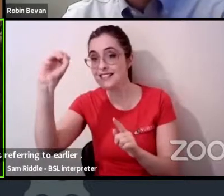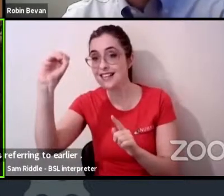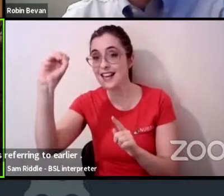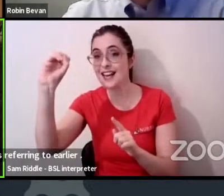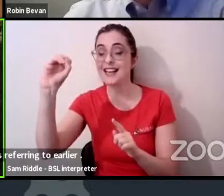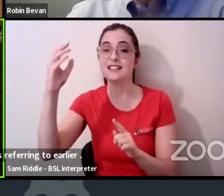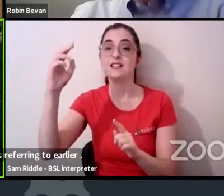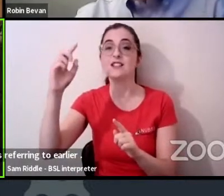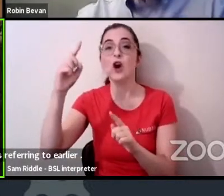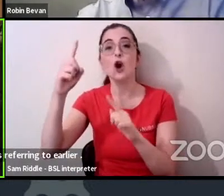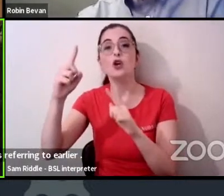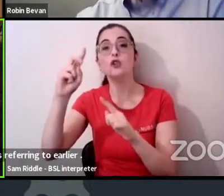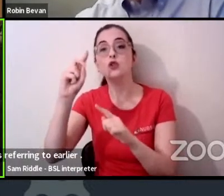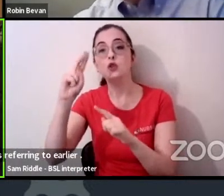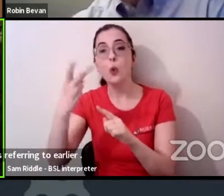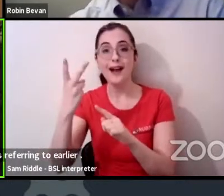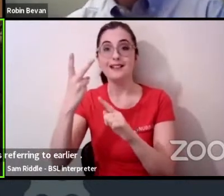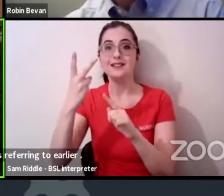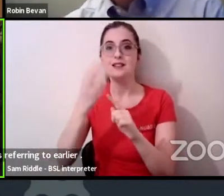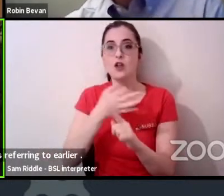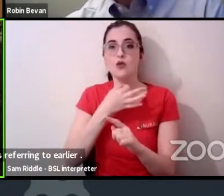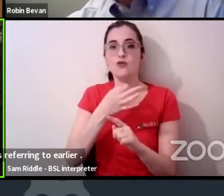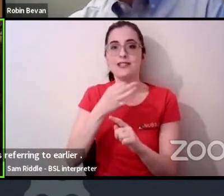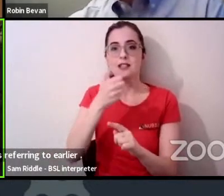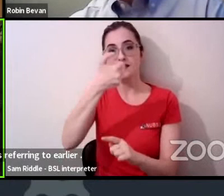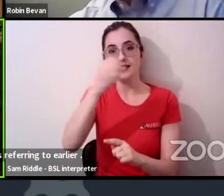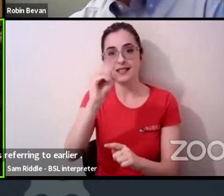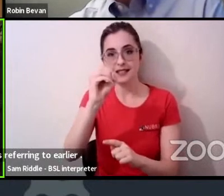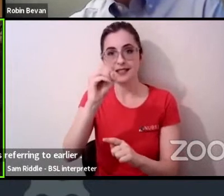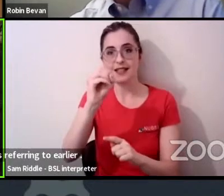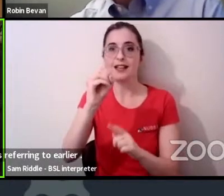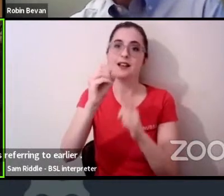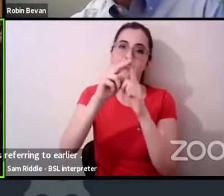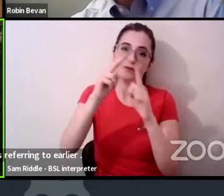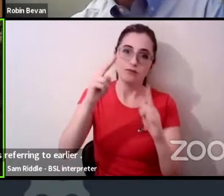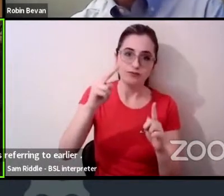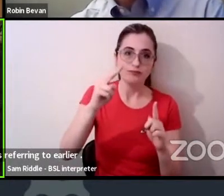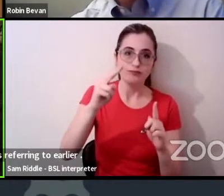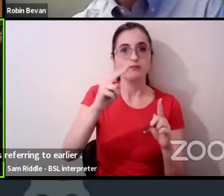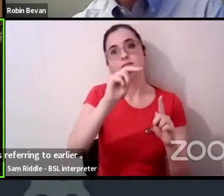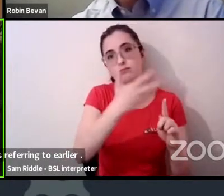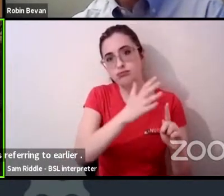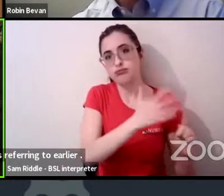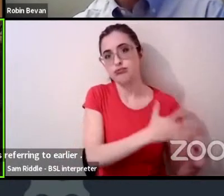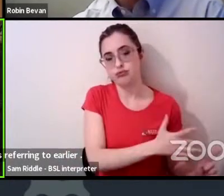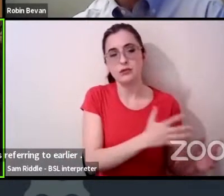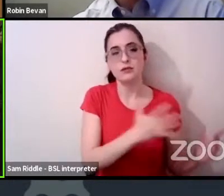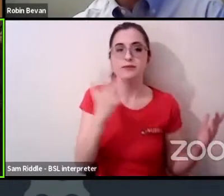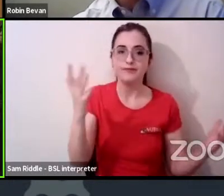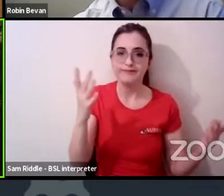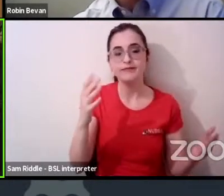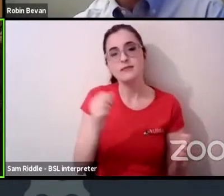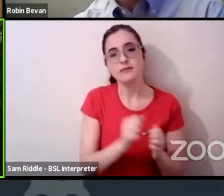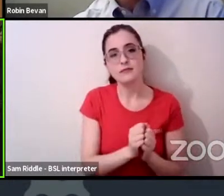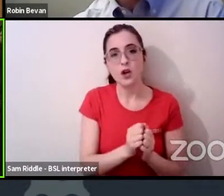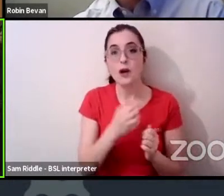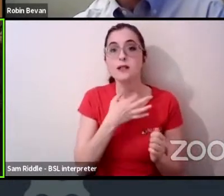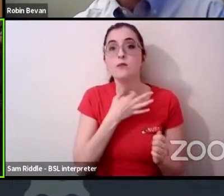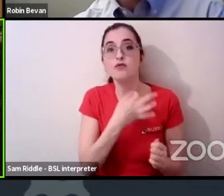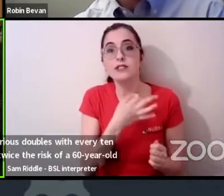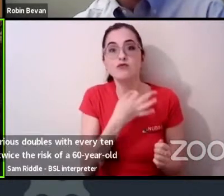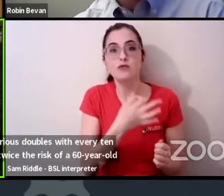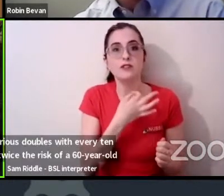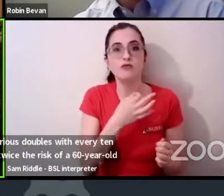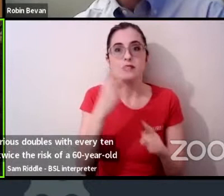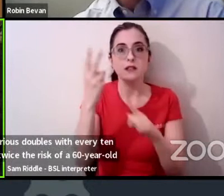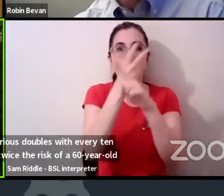at 8 times the risk of a 40-year-old, at 16 times the risk of a 30-year-old, and at 32 times the risk of a